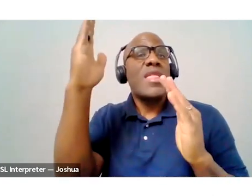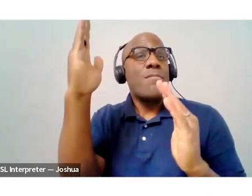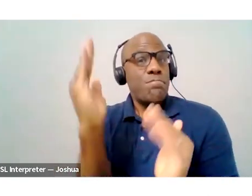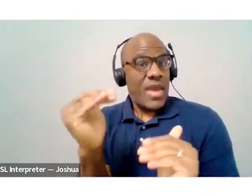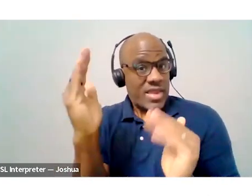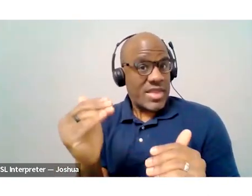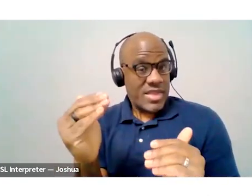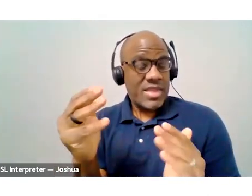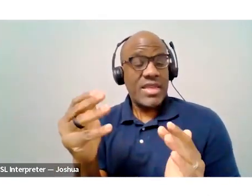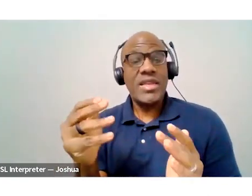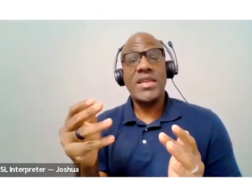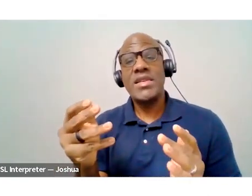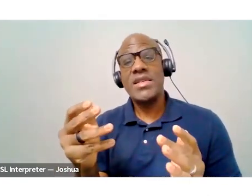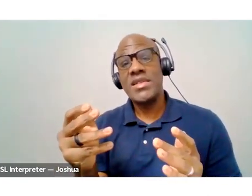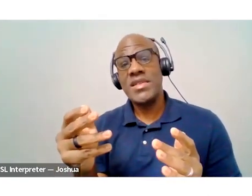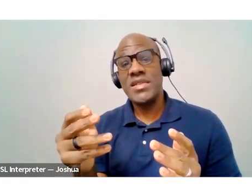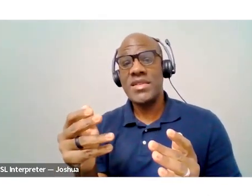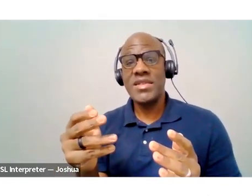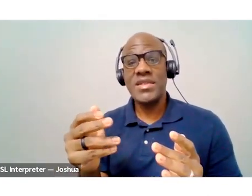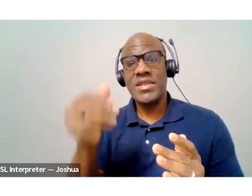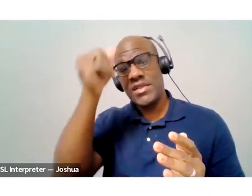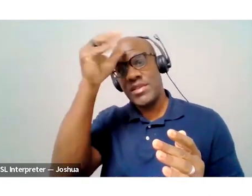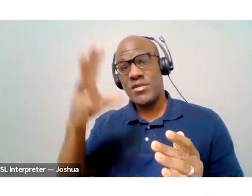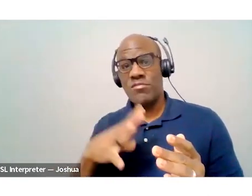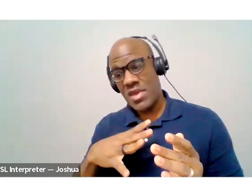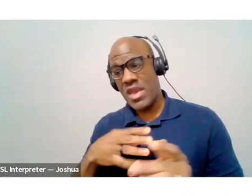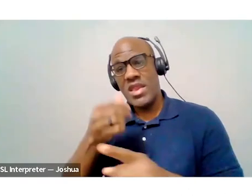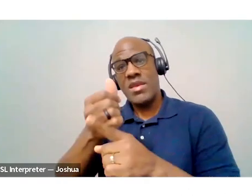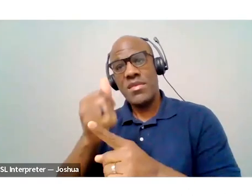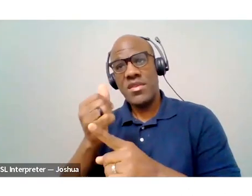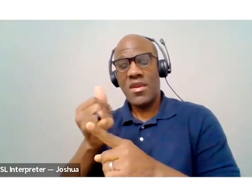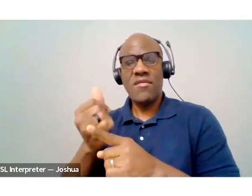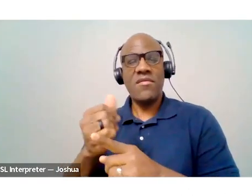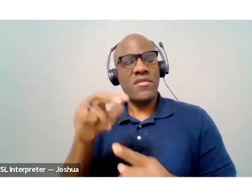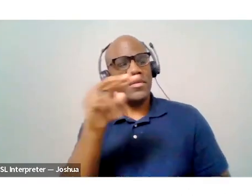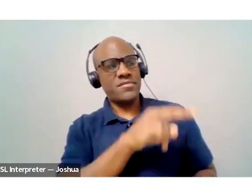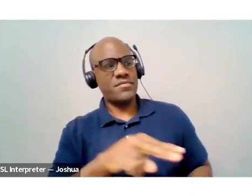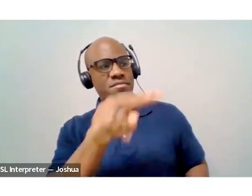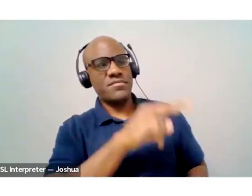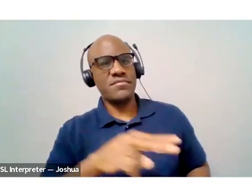expectation through this critique of patriarchy and misogyny that this man